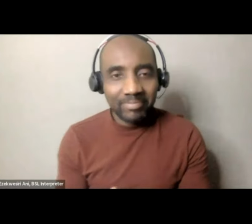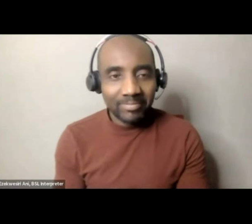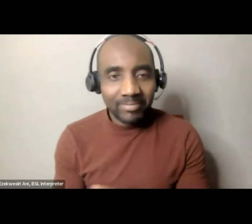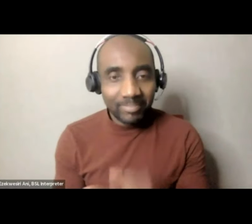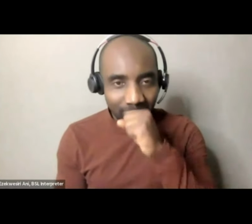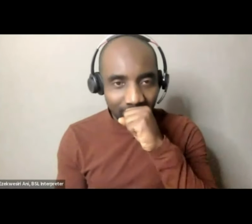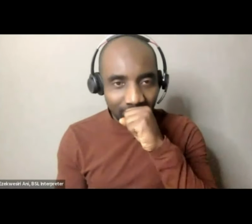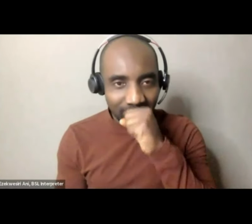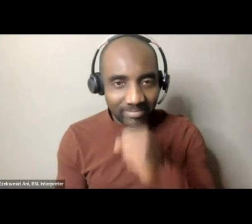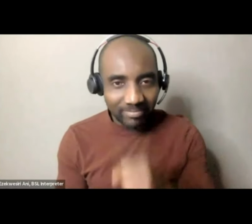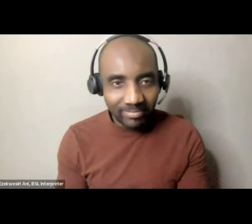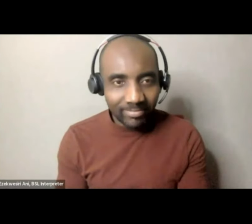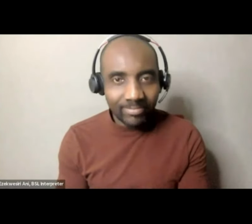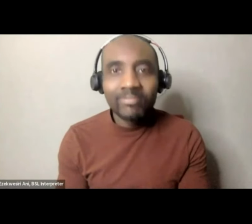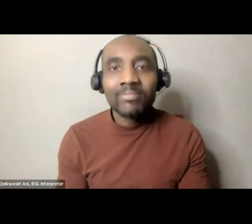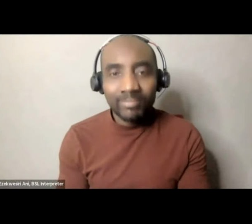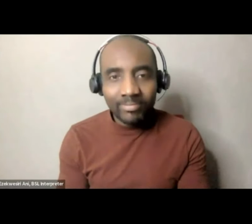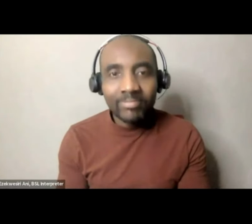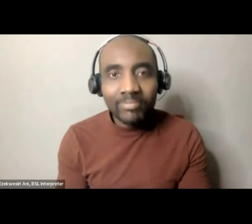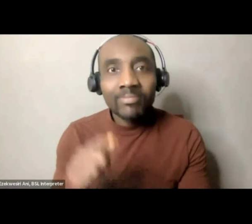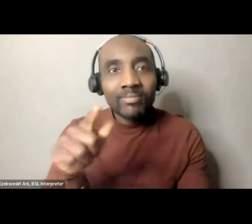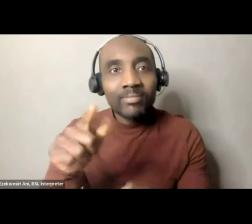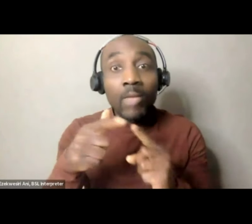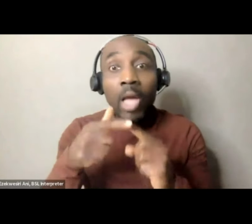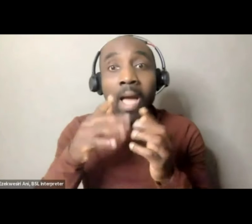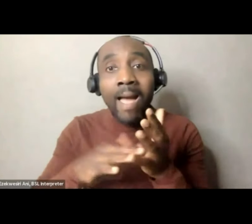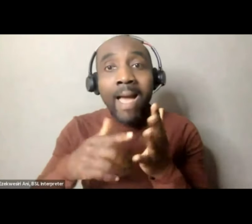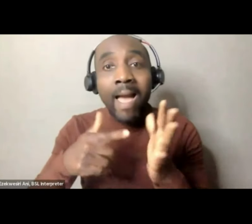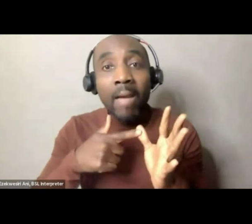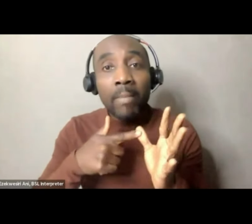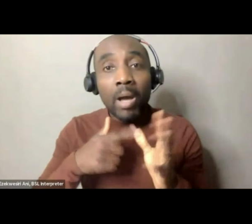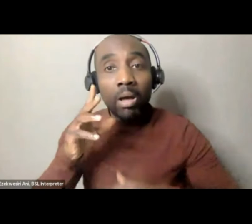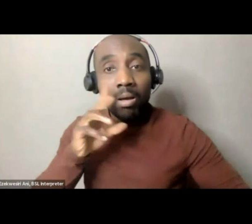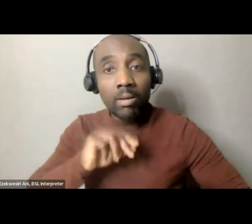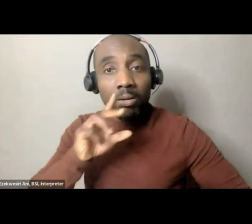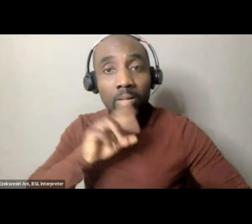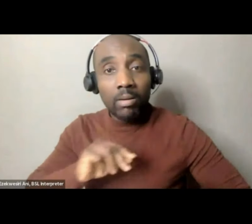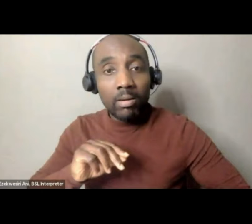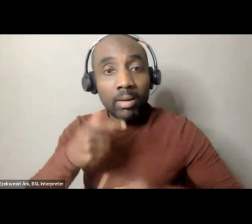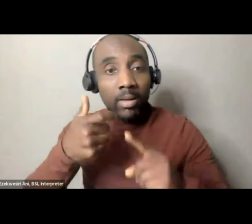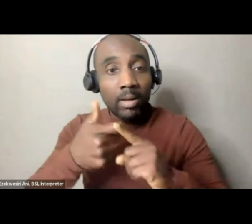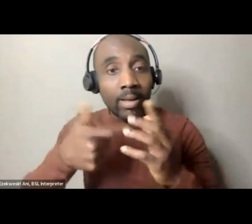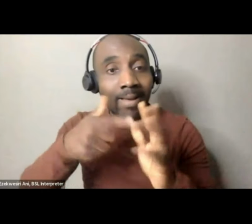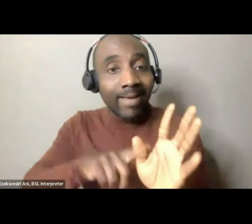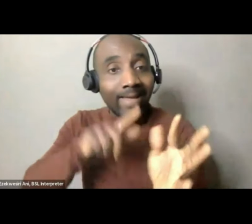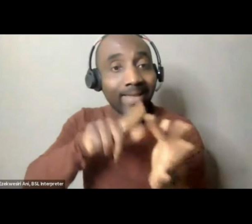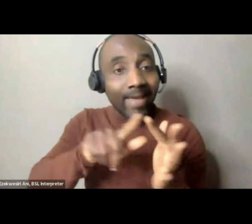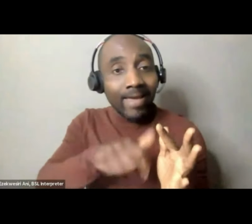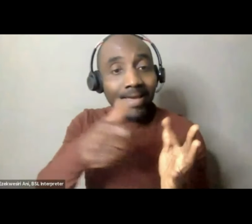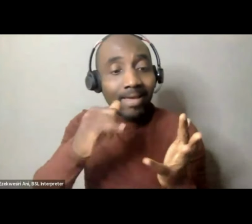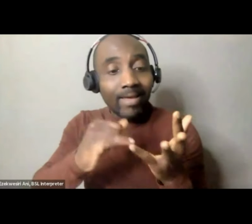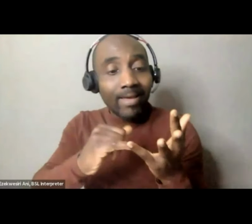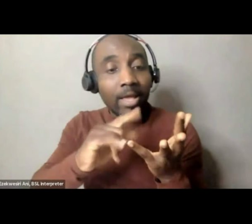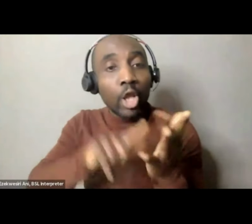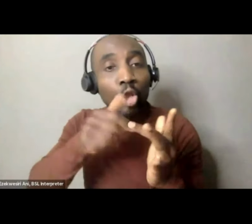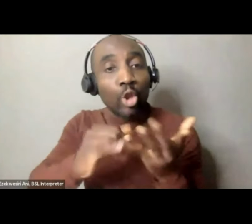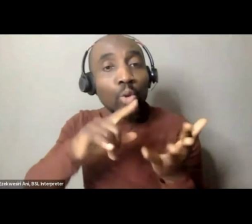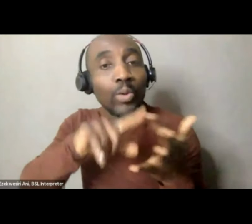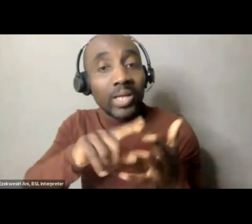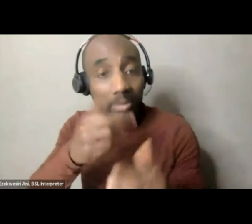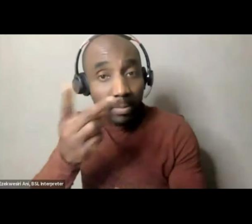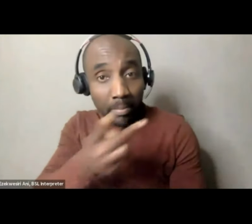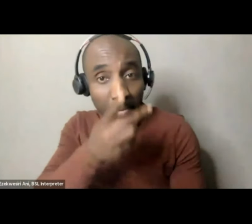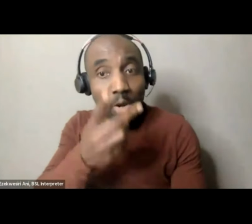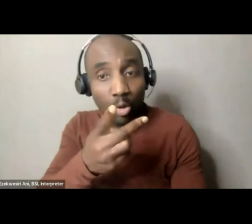This is Emma speaking, Emma Parker. Hi. Kay and Louise, I've made you co-host, so you should be able to share